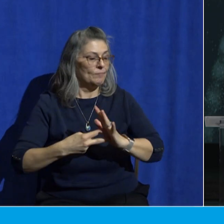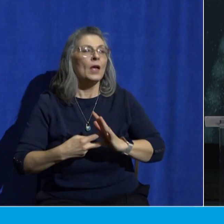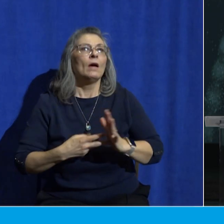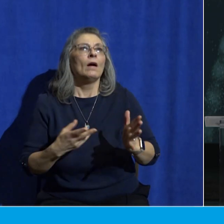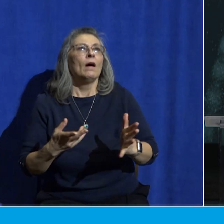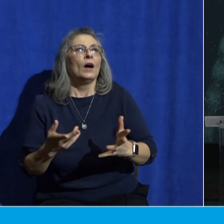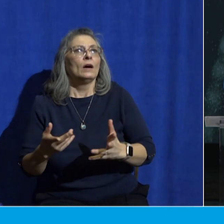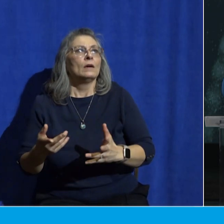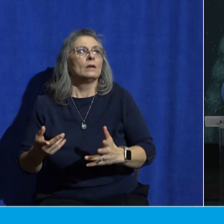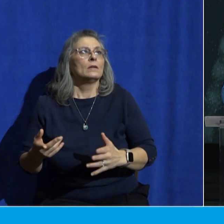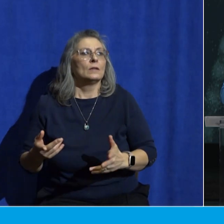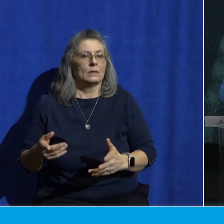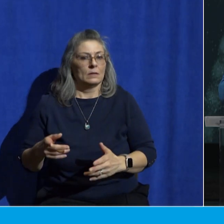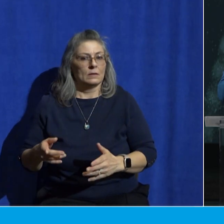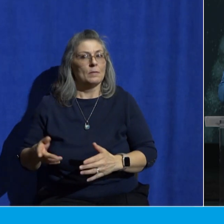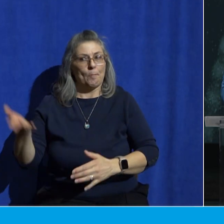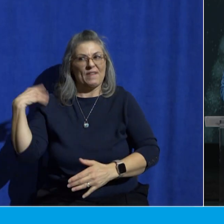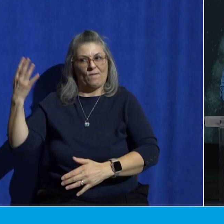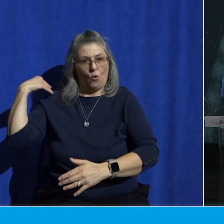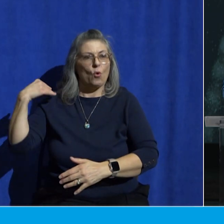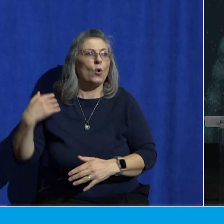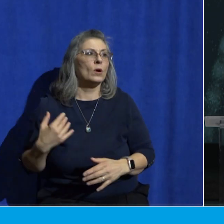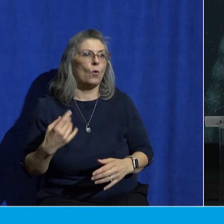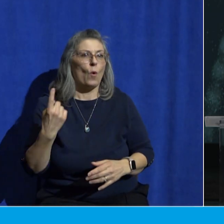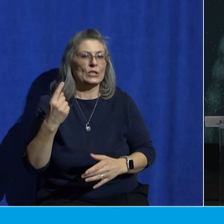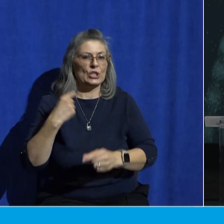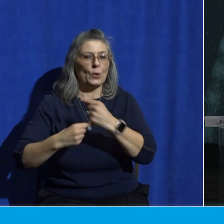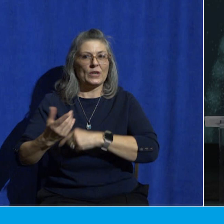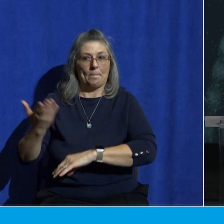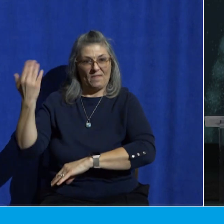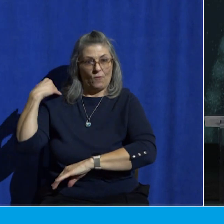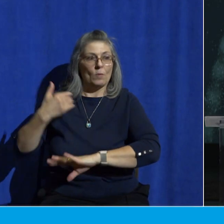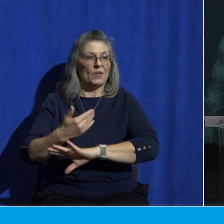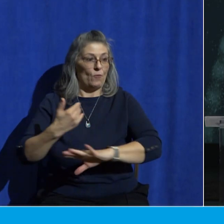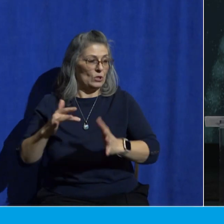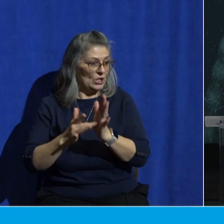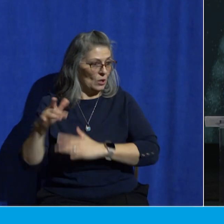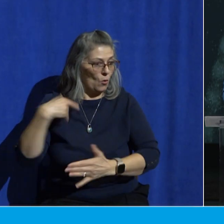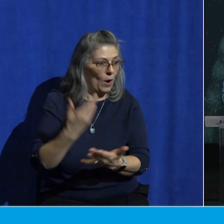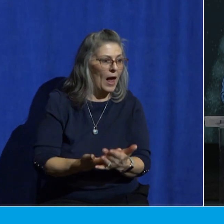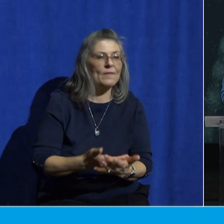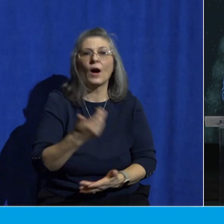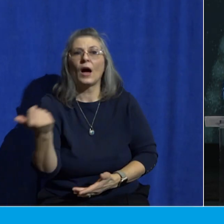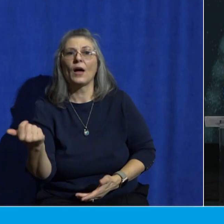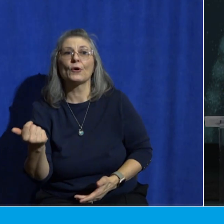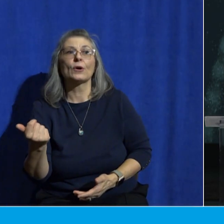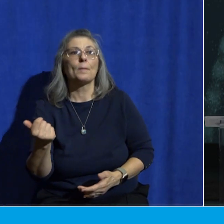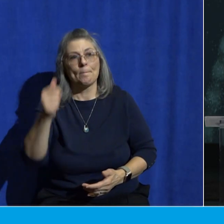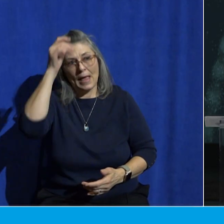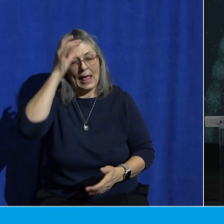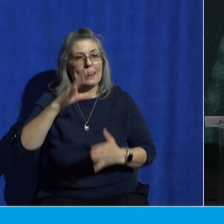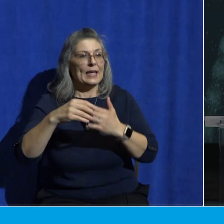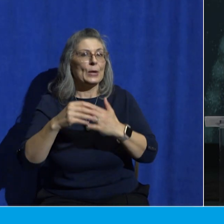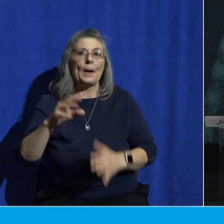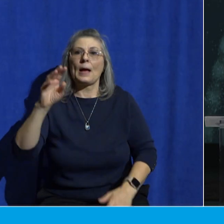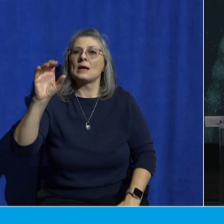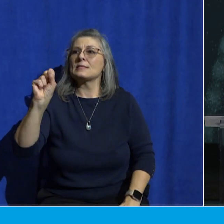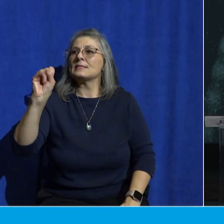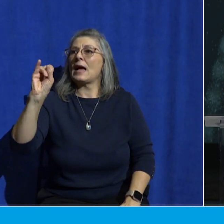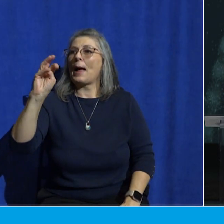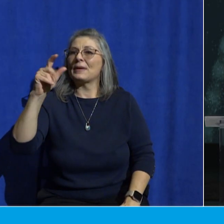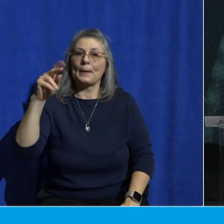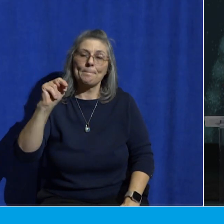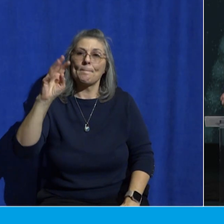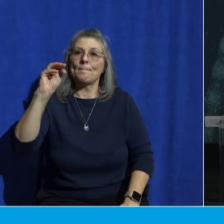Jesus, people had waved palm branches before another leader named Simon Maccabee, who led a